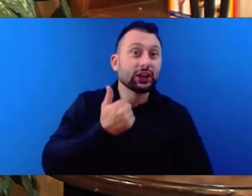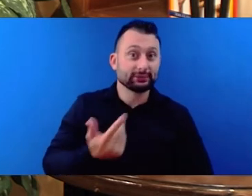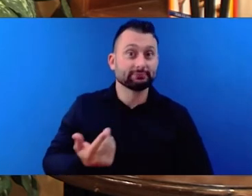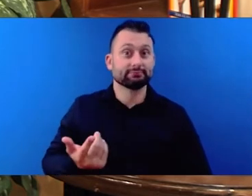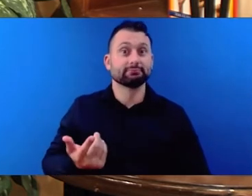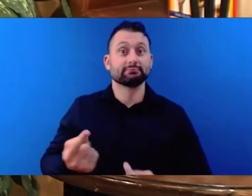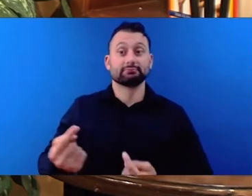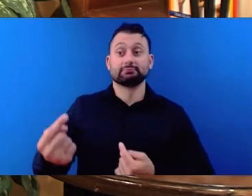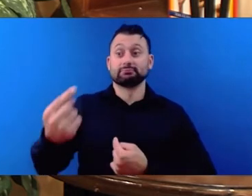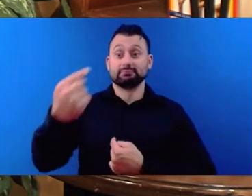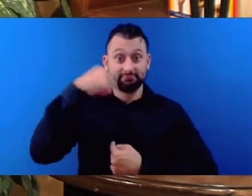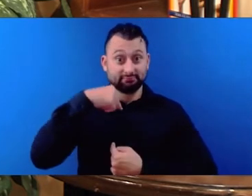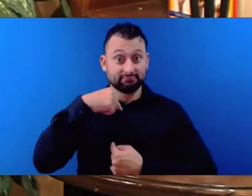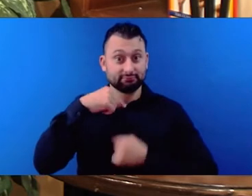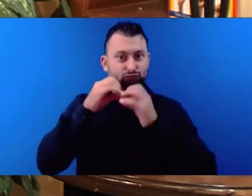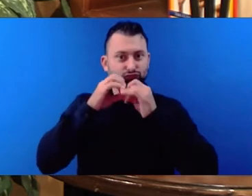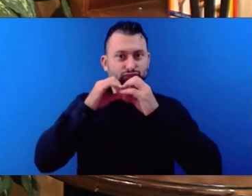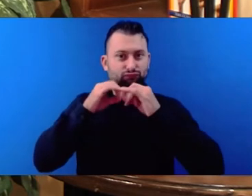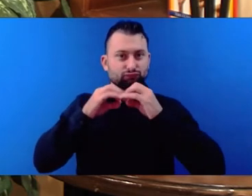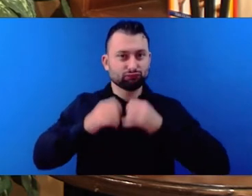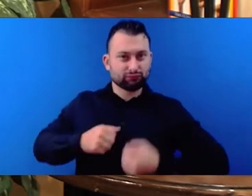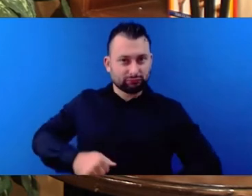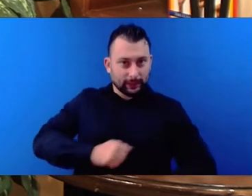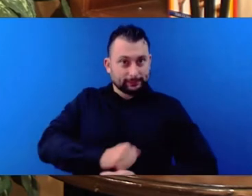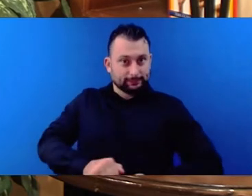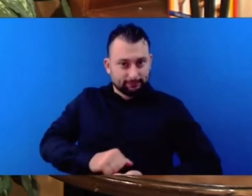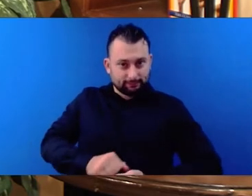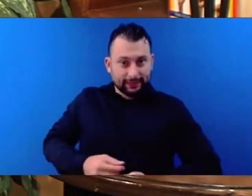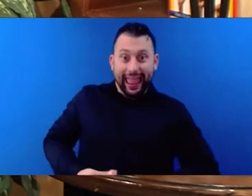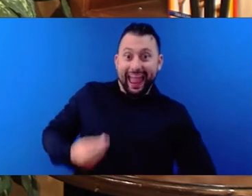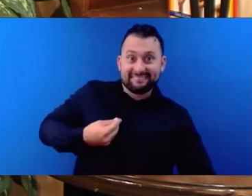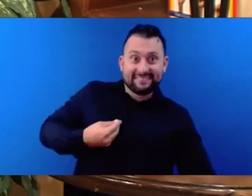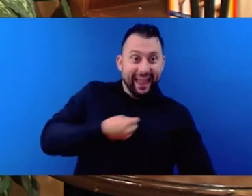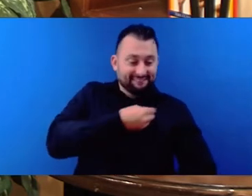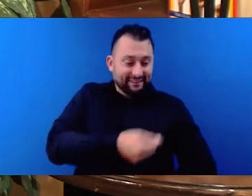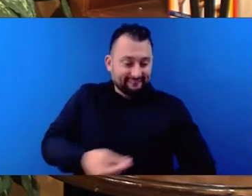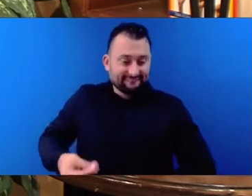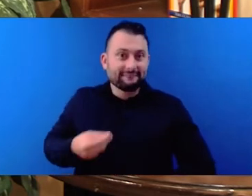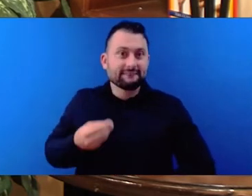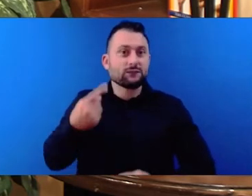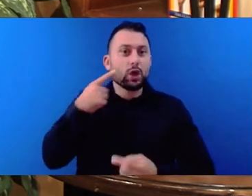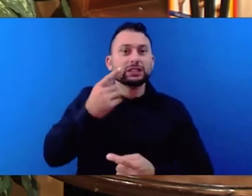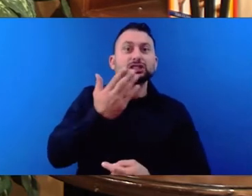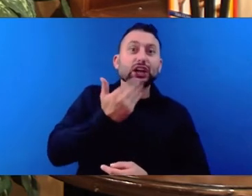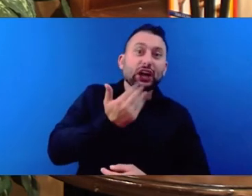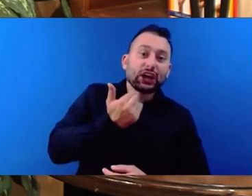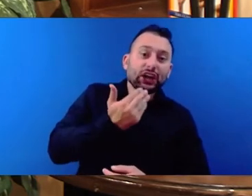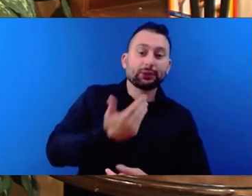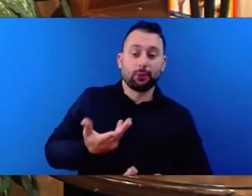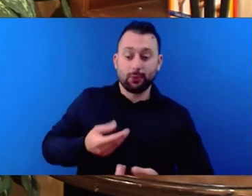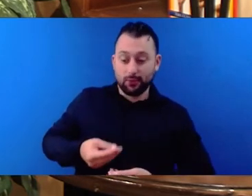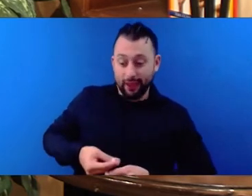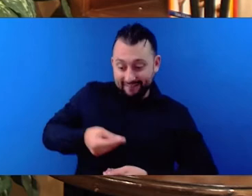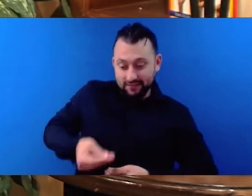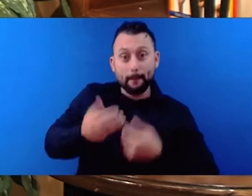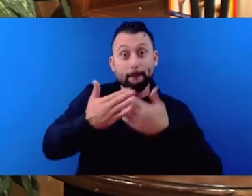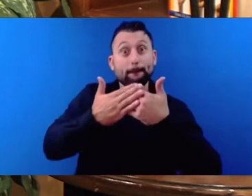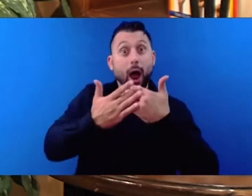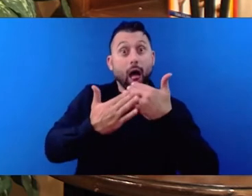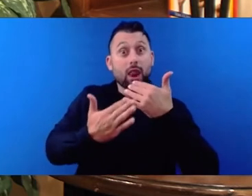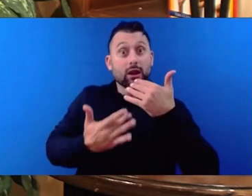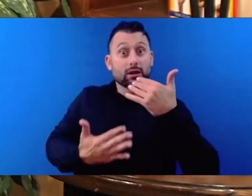chemicals, one of them in particular, glucose or blood sugar, is used by our body for